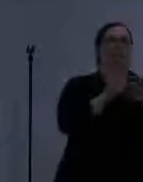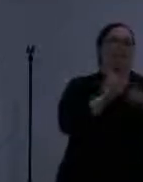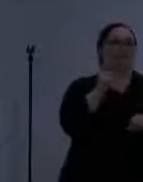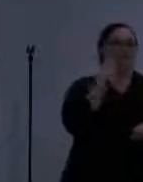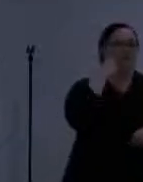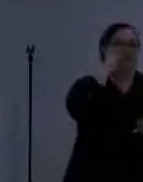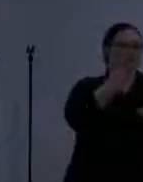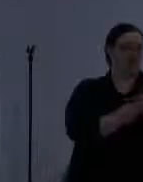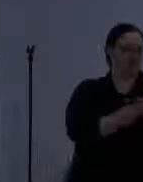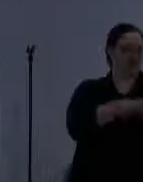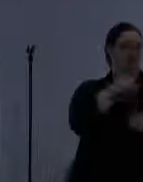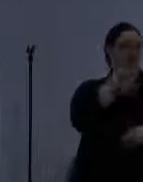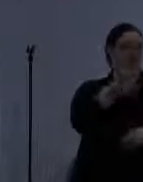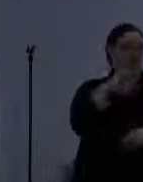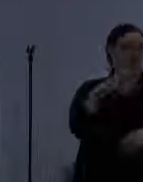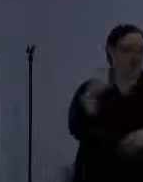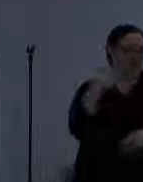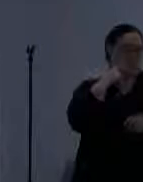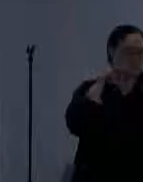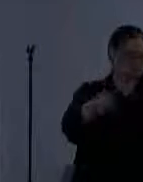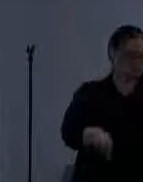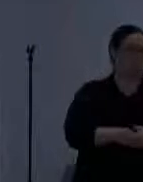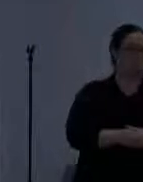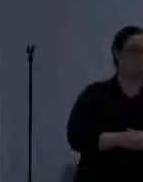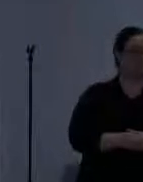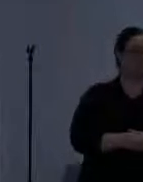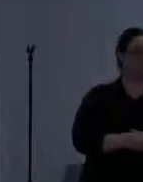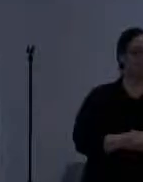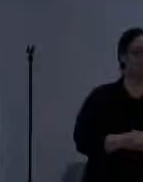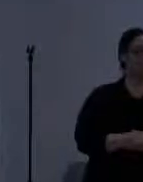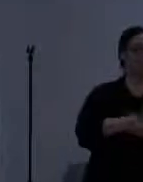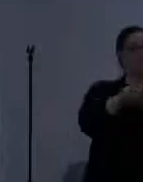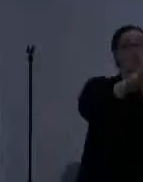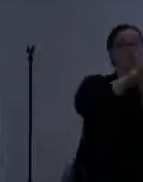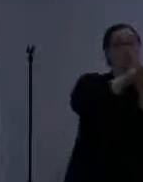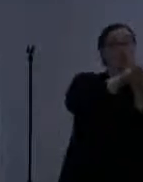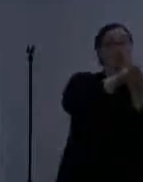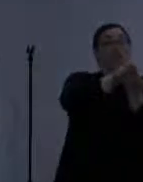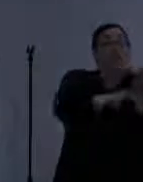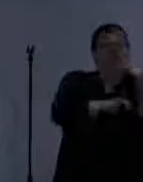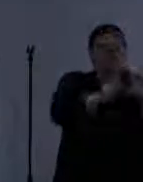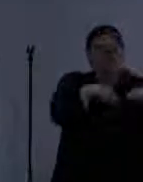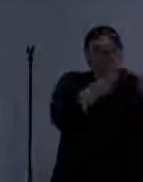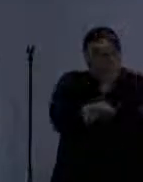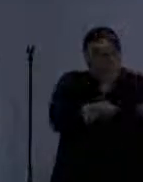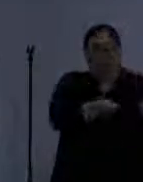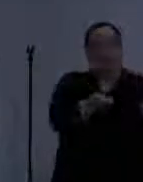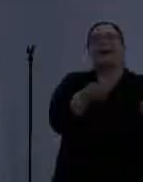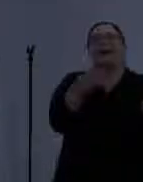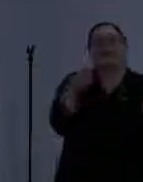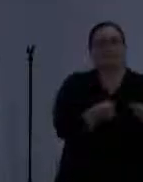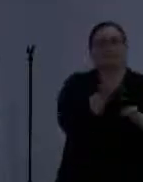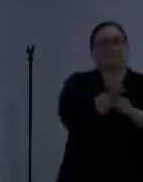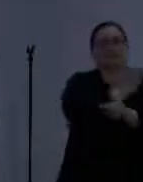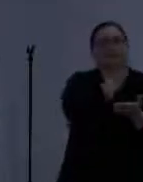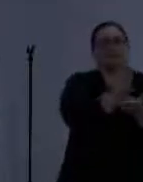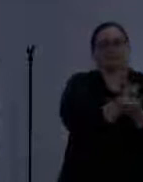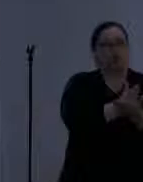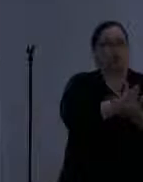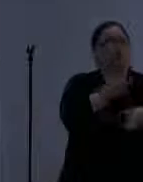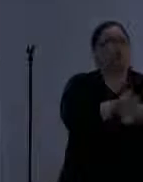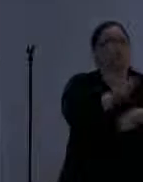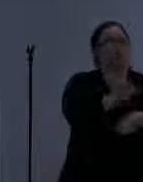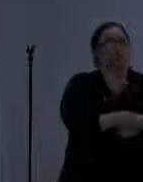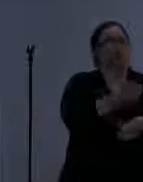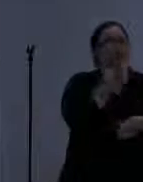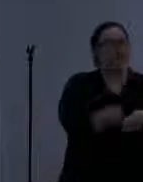will be where registered providers will have to ensure that workers have a valid clearance. So it's a bit like the Working